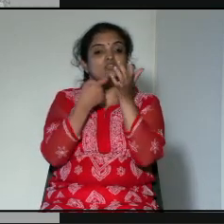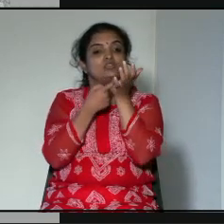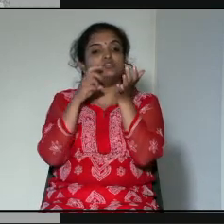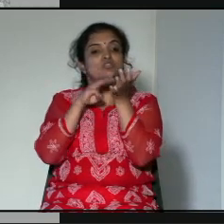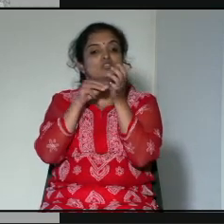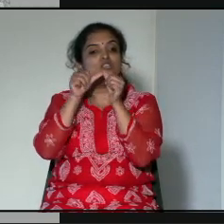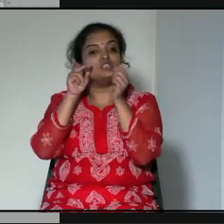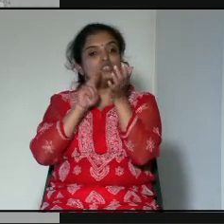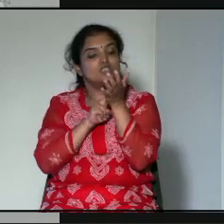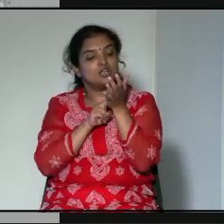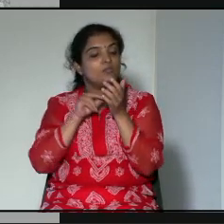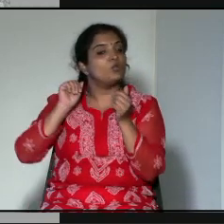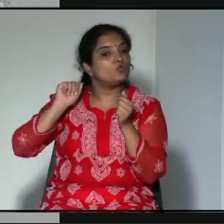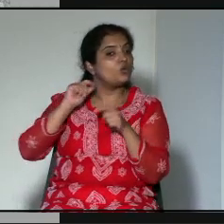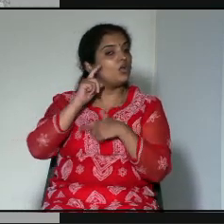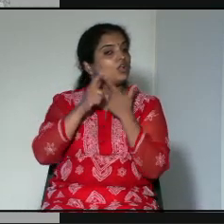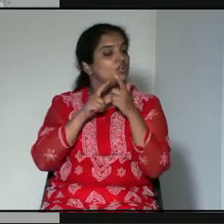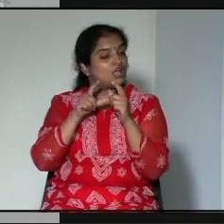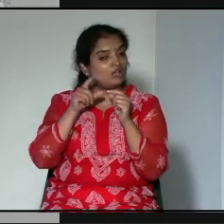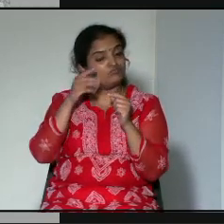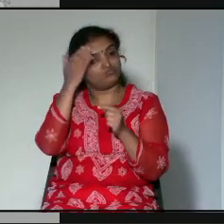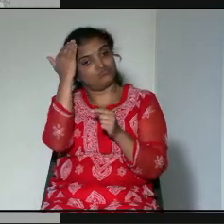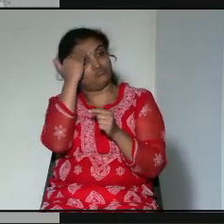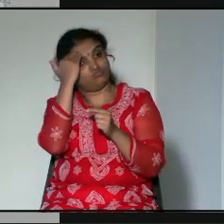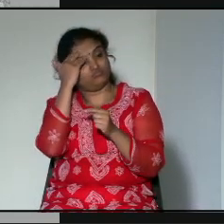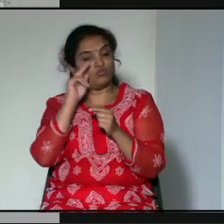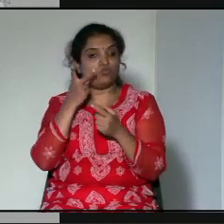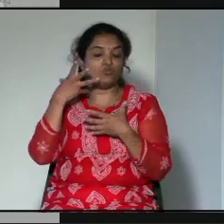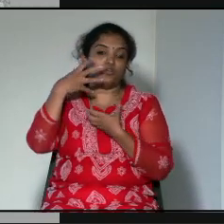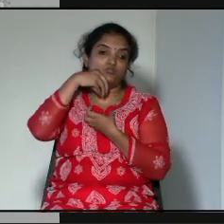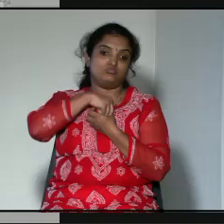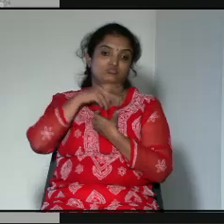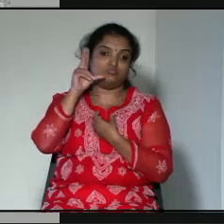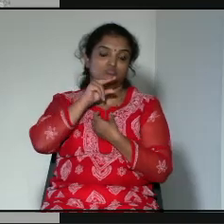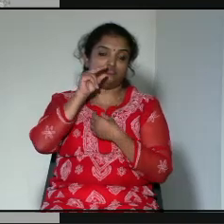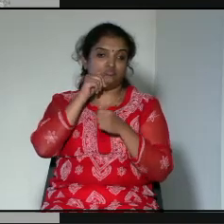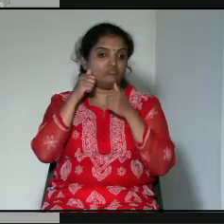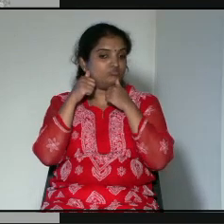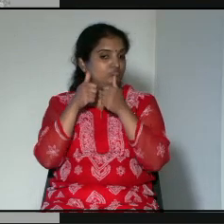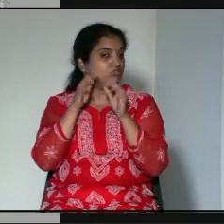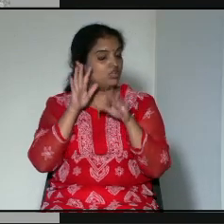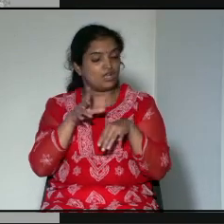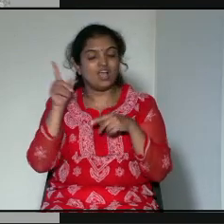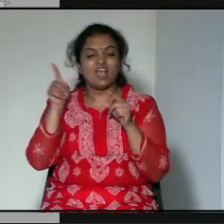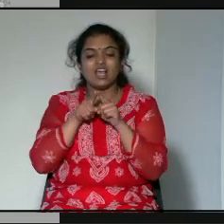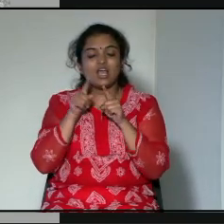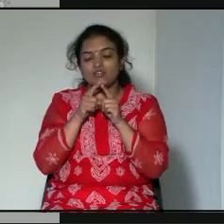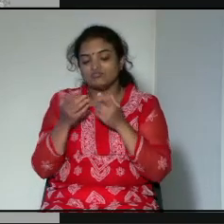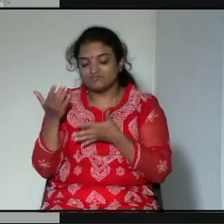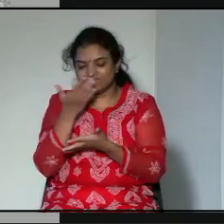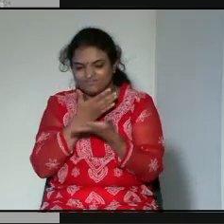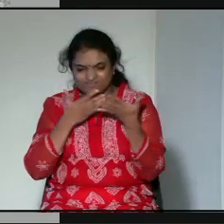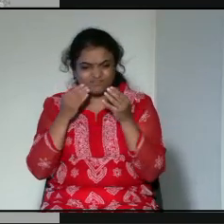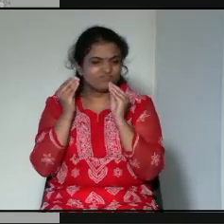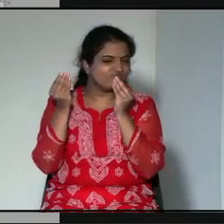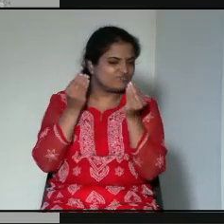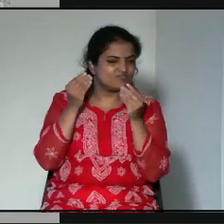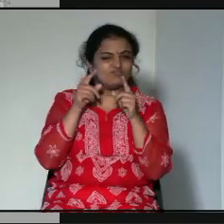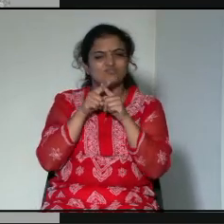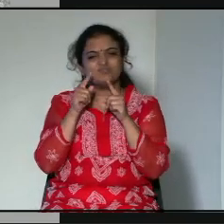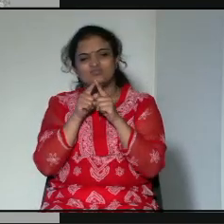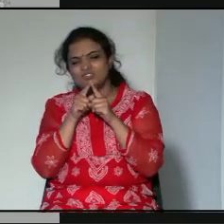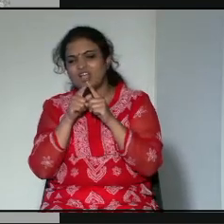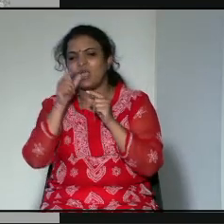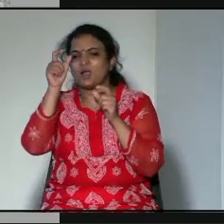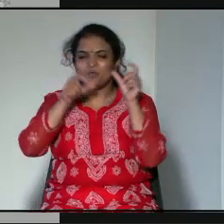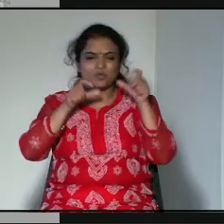Sarkar's street plays, attending classical music concerts, and interacting with a small, distinct circle of scholars,